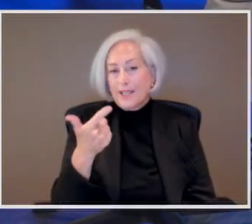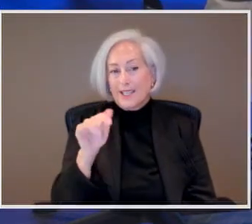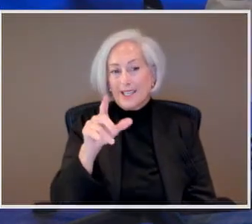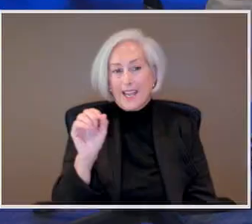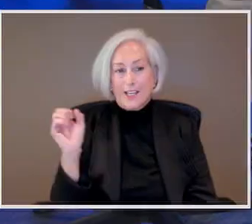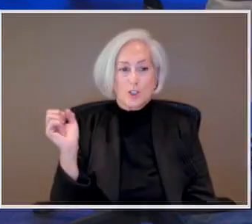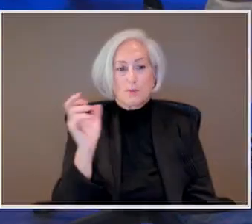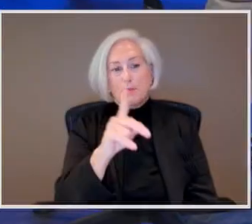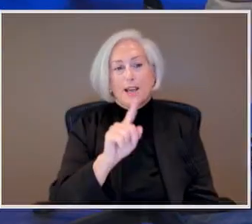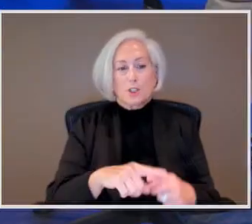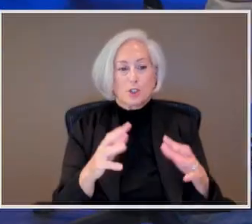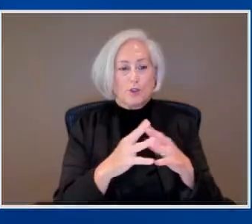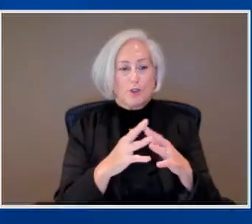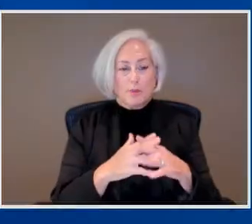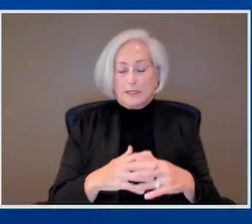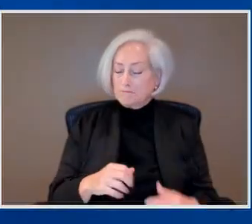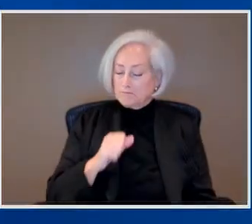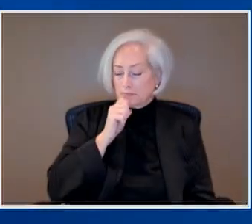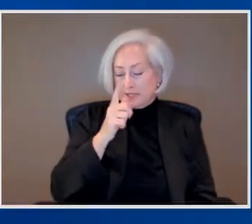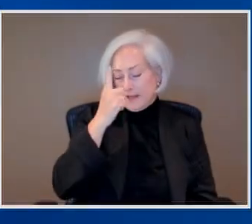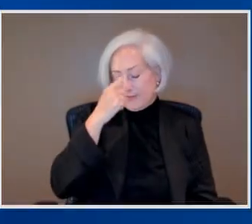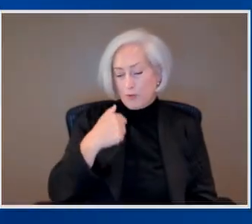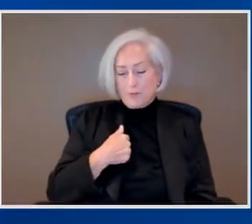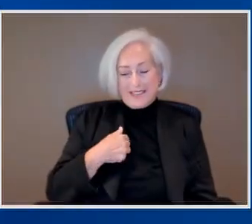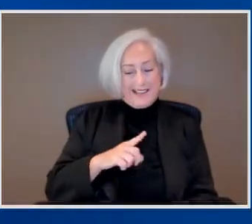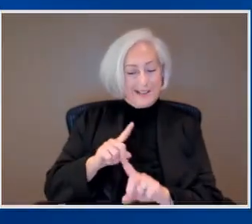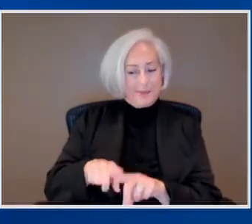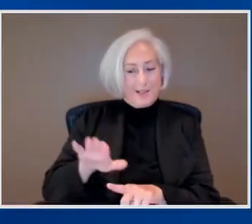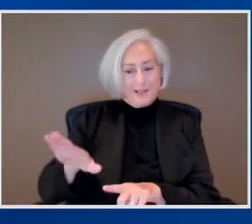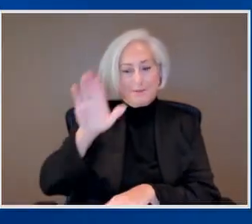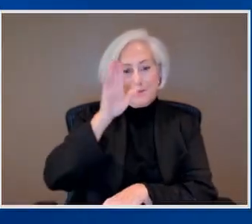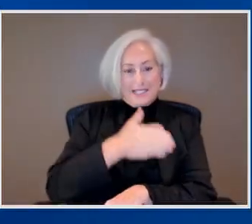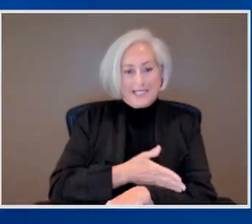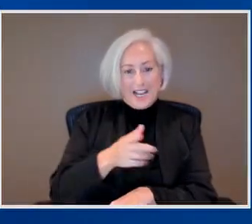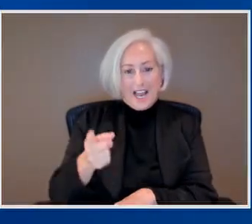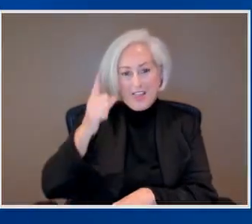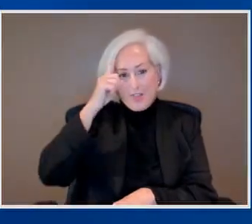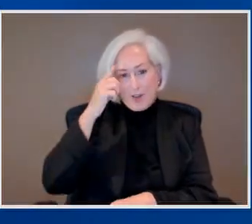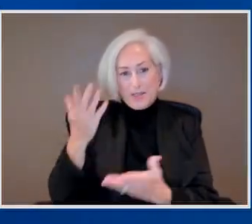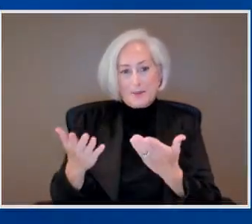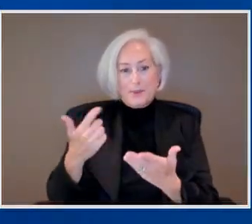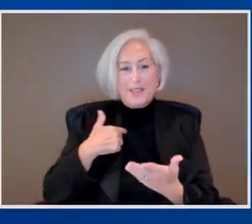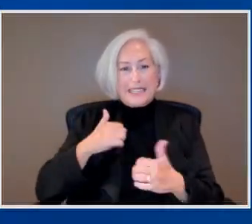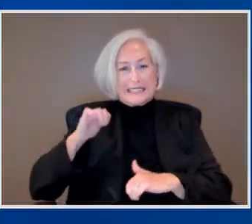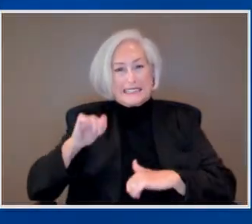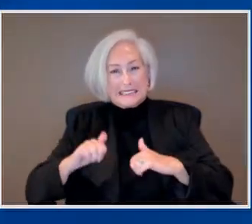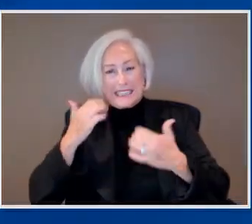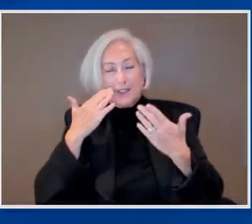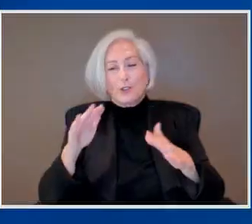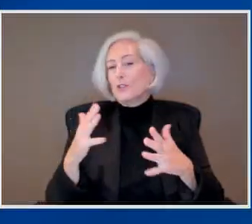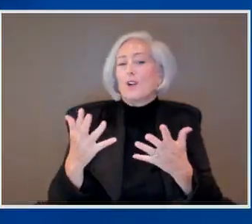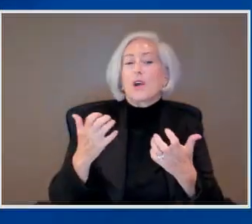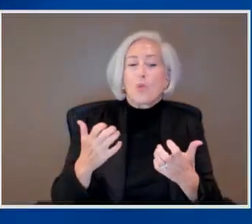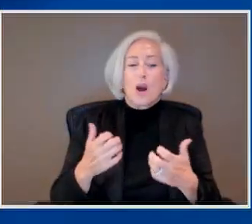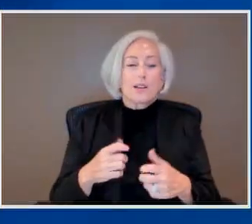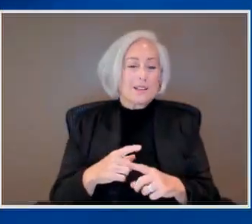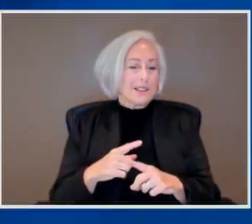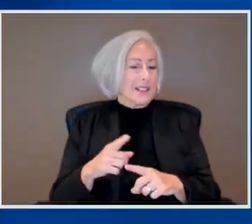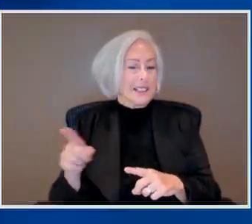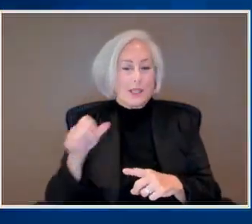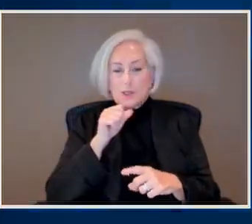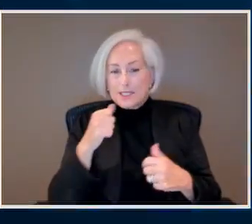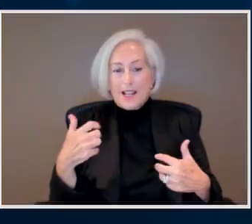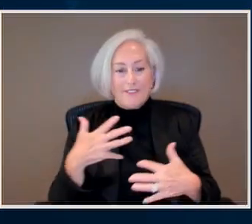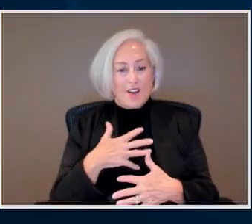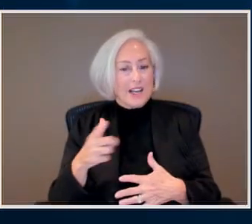me. Okay. I was leaning on him, and I thought he would second guess it. I thought he would be fearful, but he didn't. He was excited